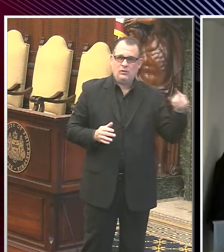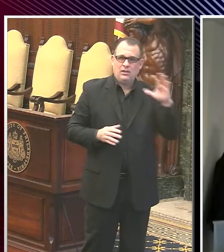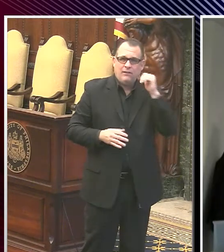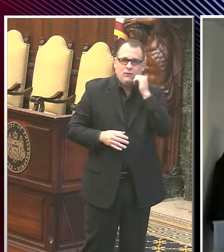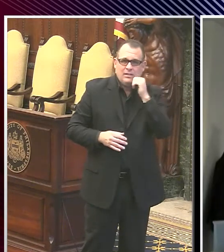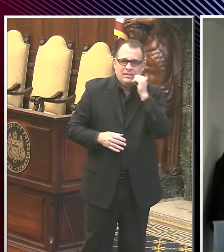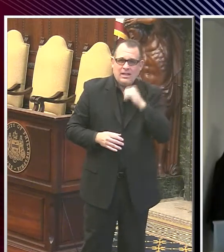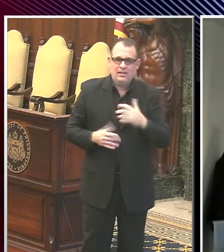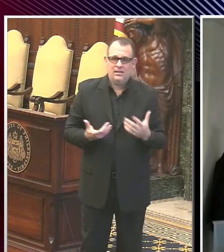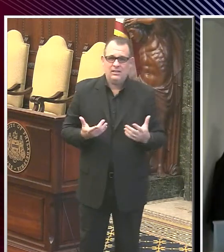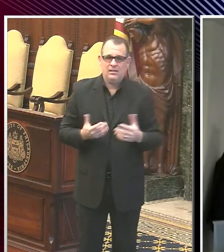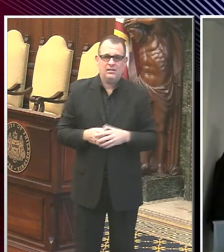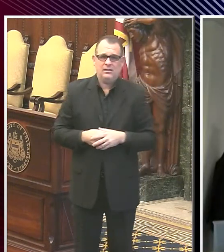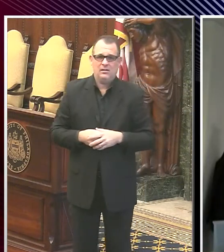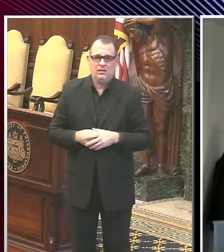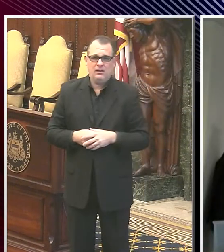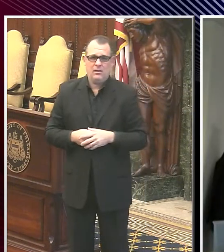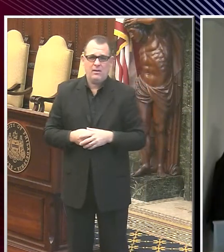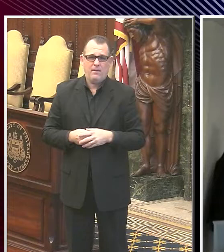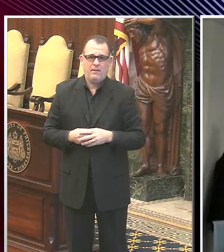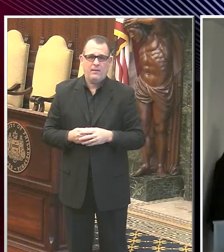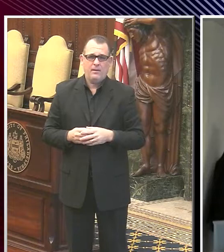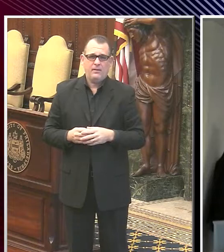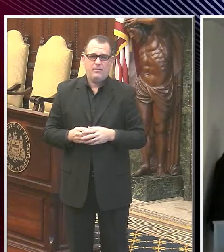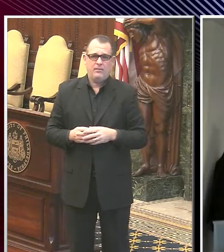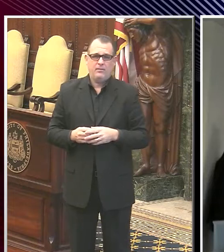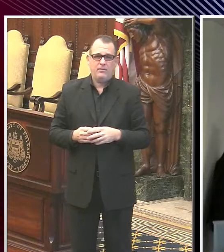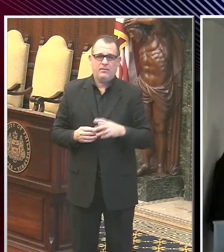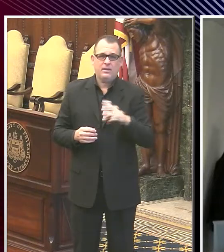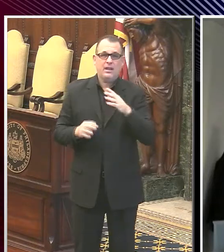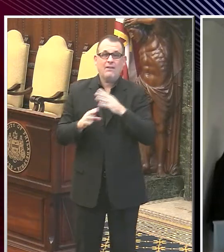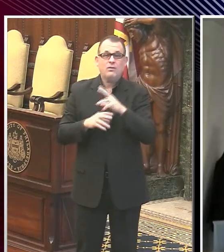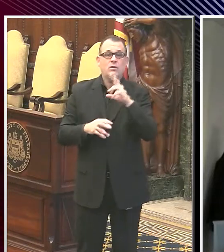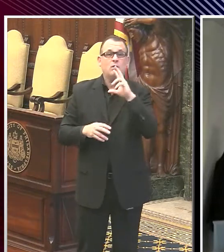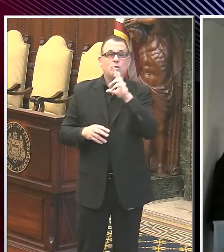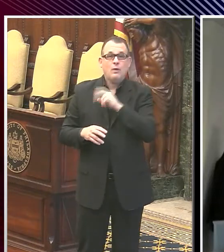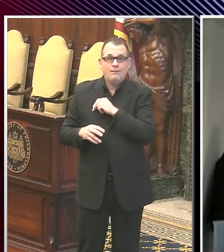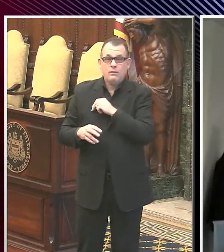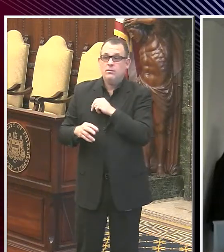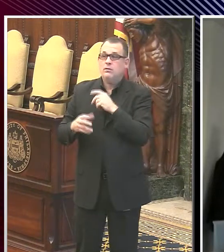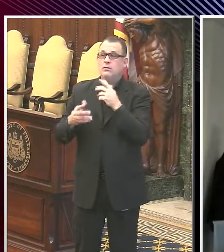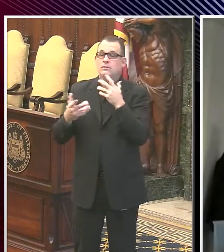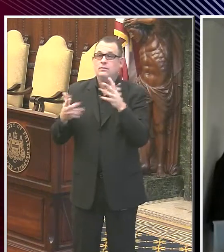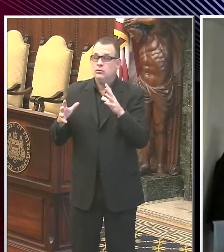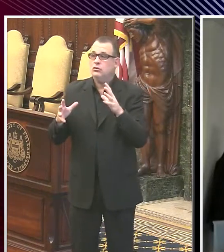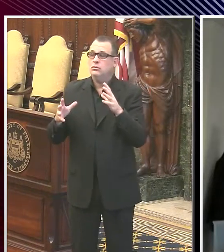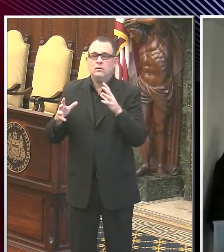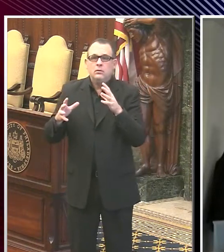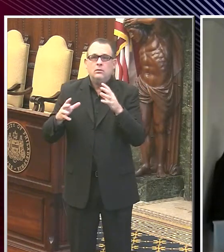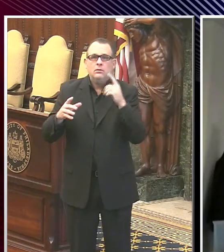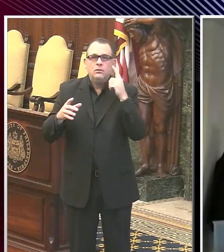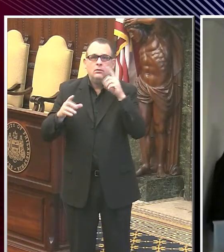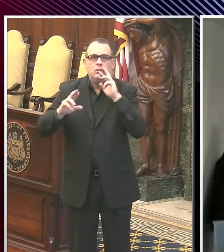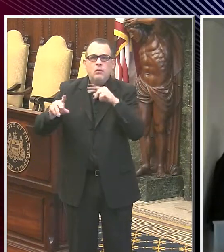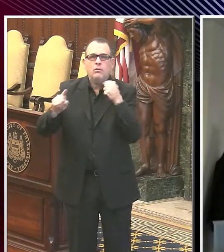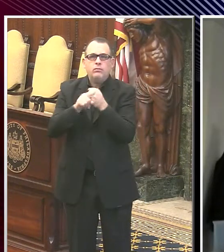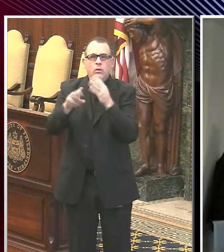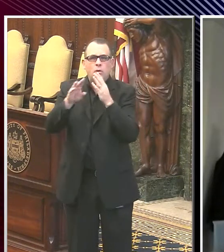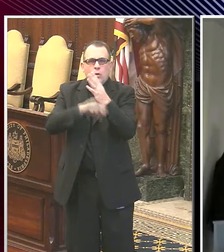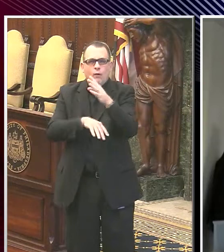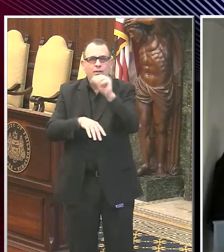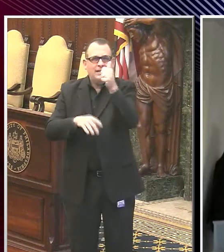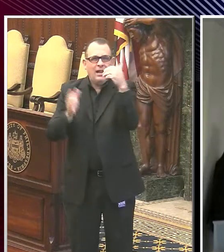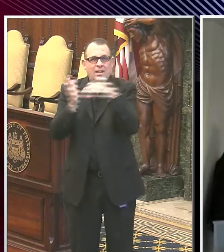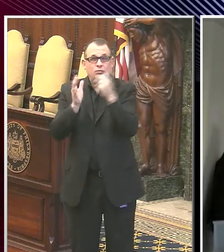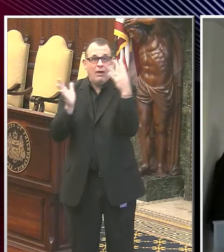and 4th, they reported more than 12,000 cases each day. Now, the United States as a whole, it has now hit an all-time